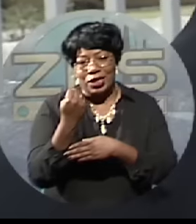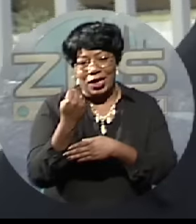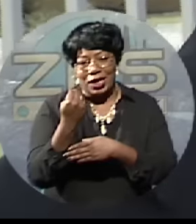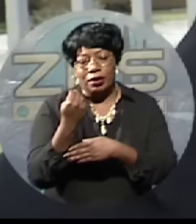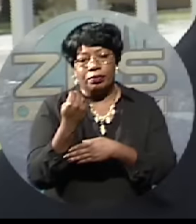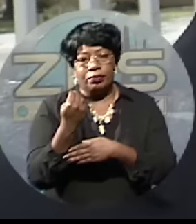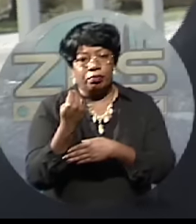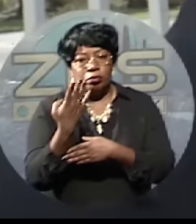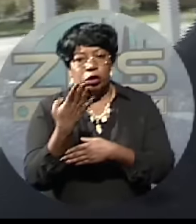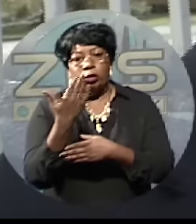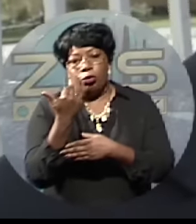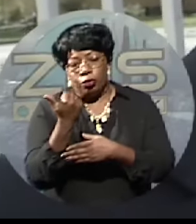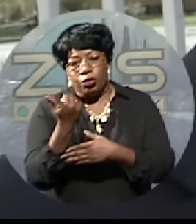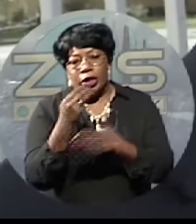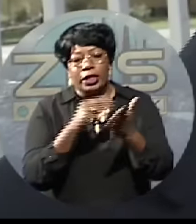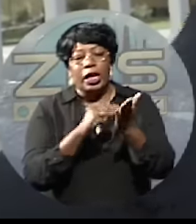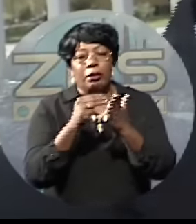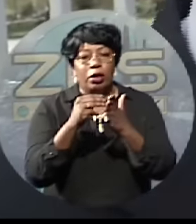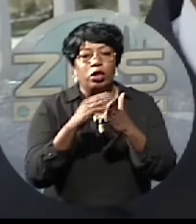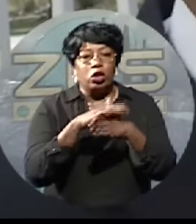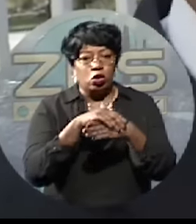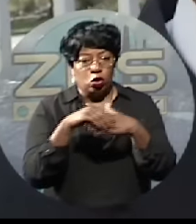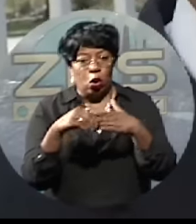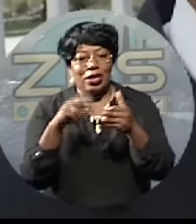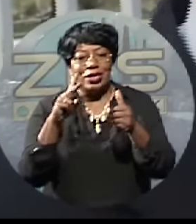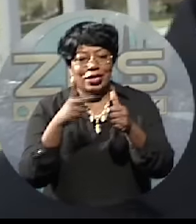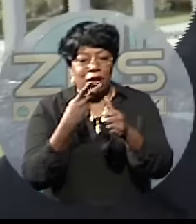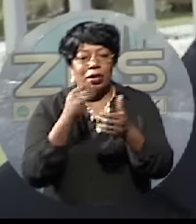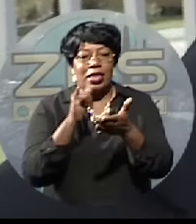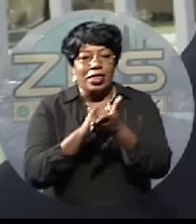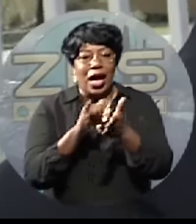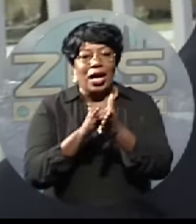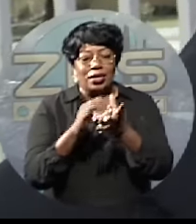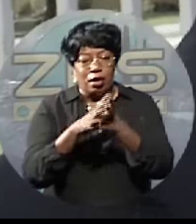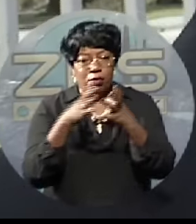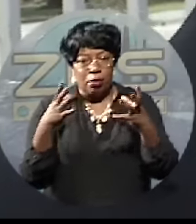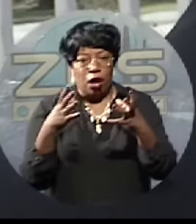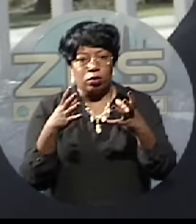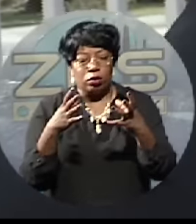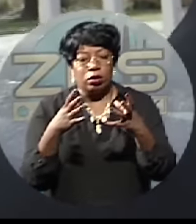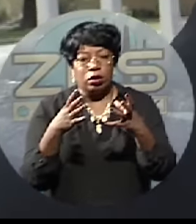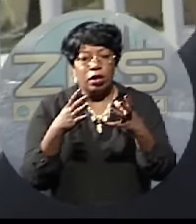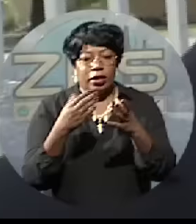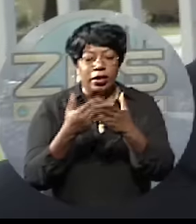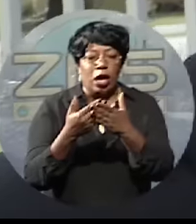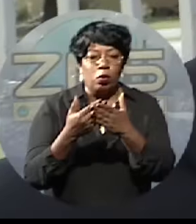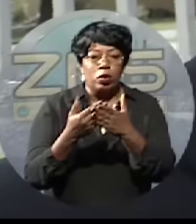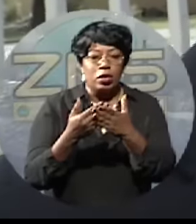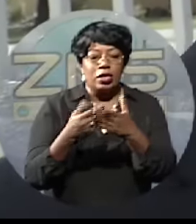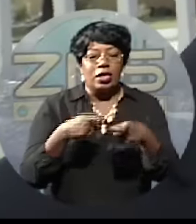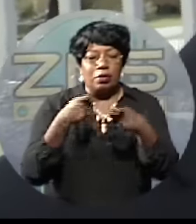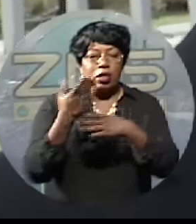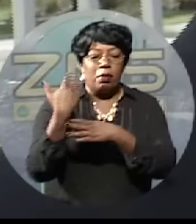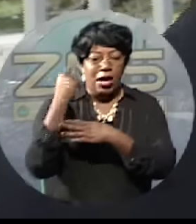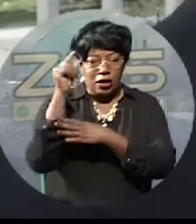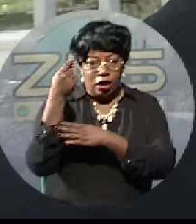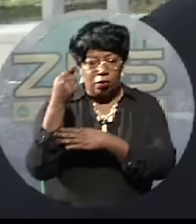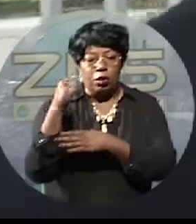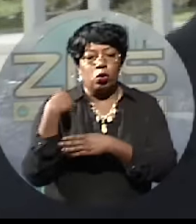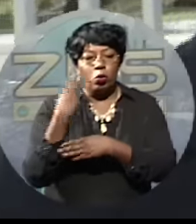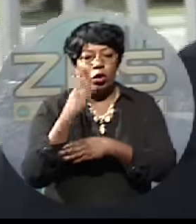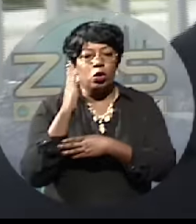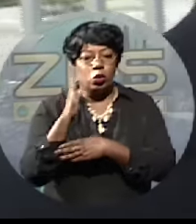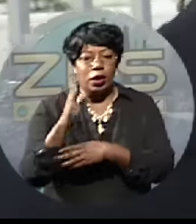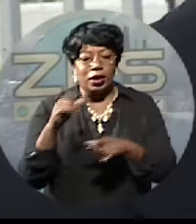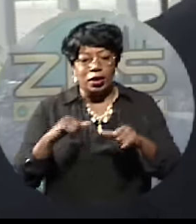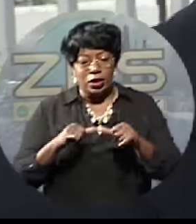doubling $15 million, doubling the amount that was given by our predecessors. And we will continue